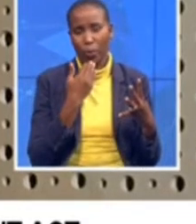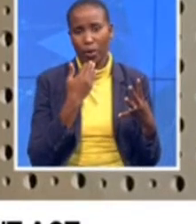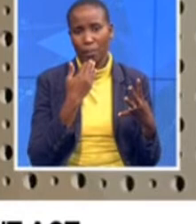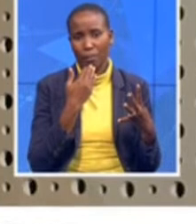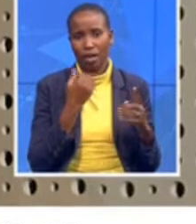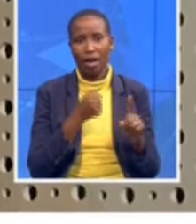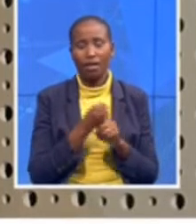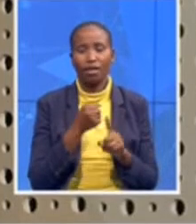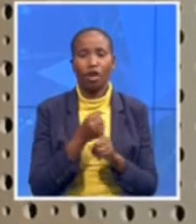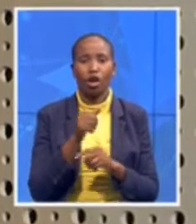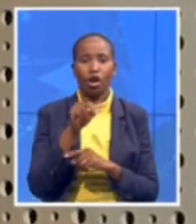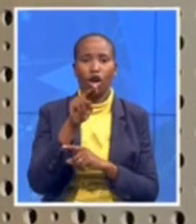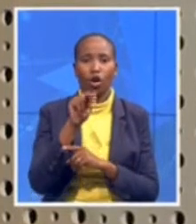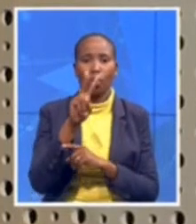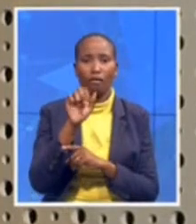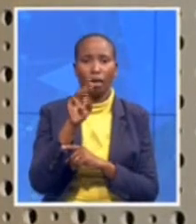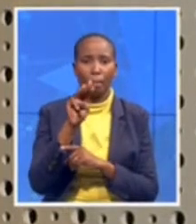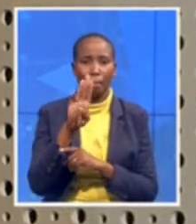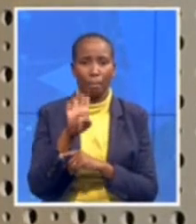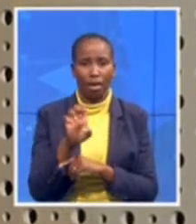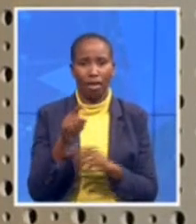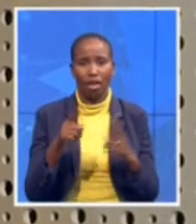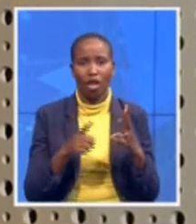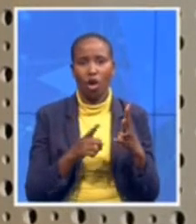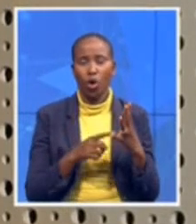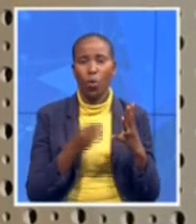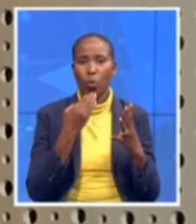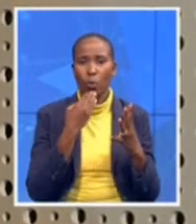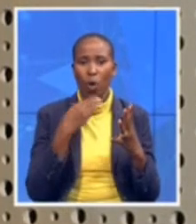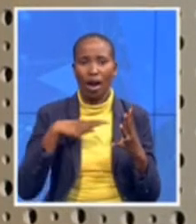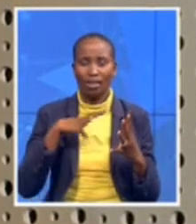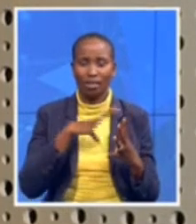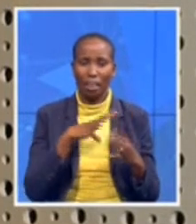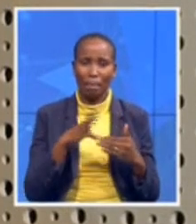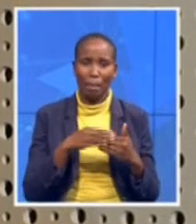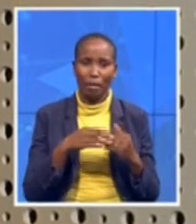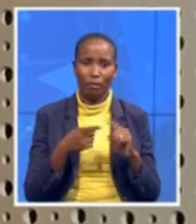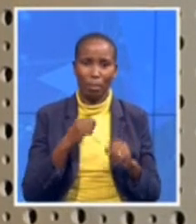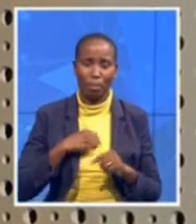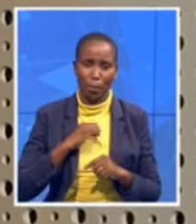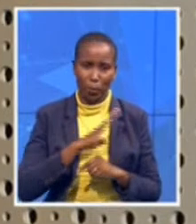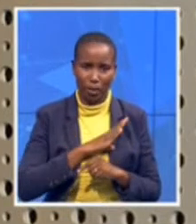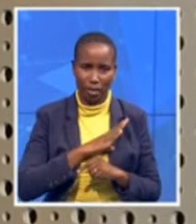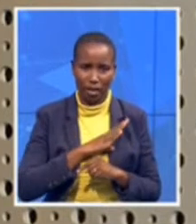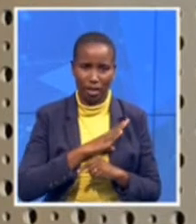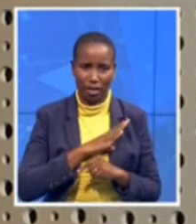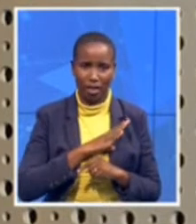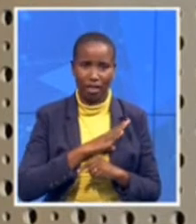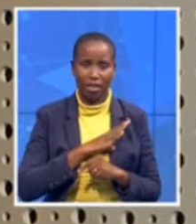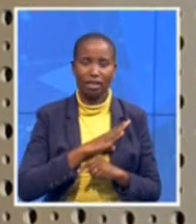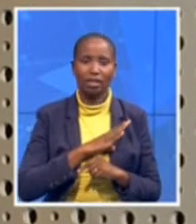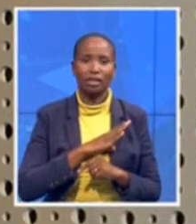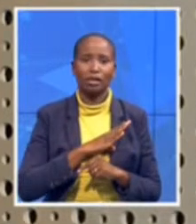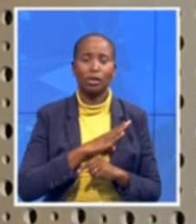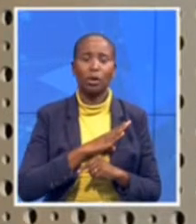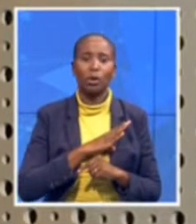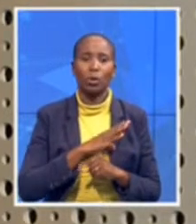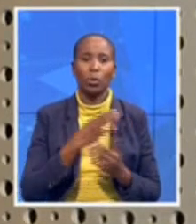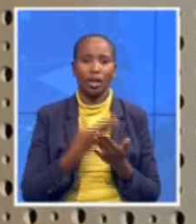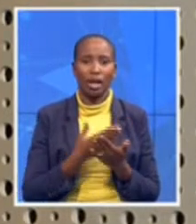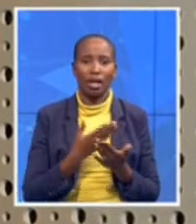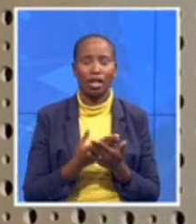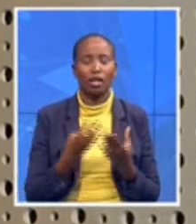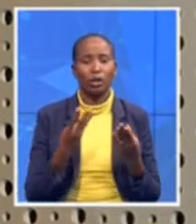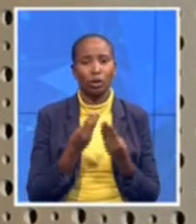a council member of the Film and Publication Board. So they'll be dealing with the various aspects as per the program that we'll